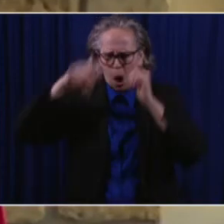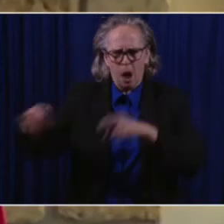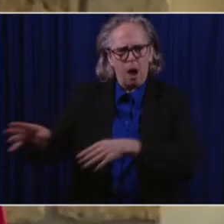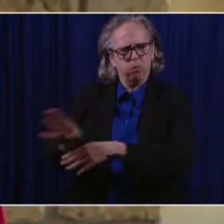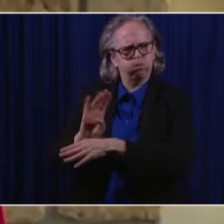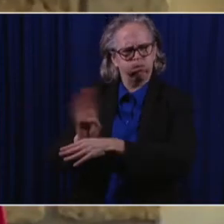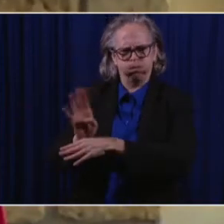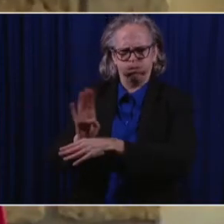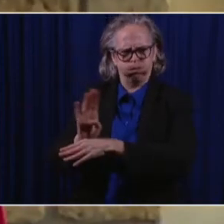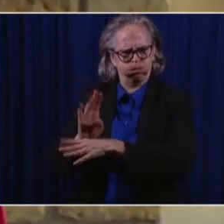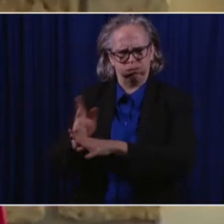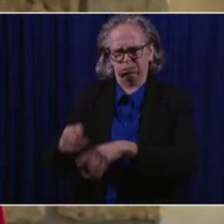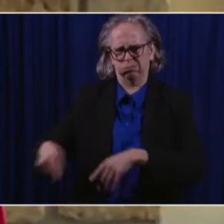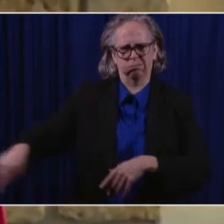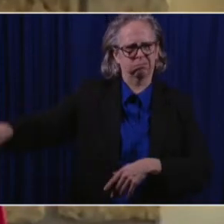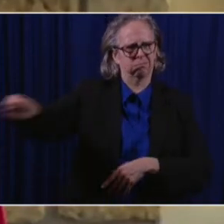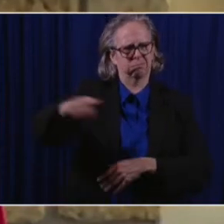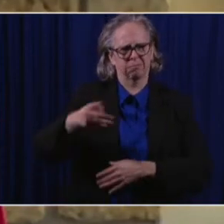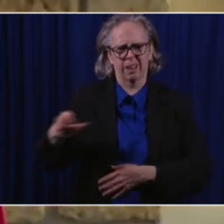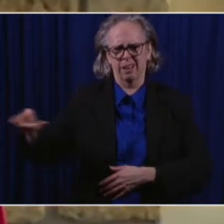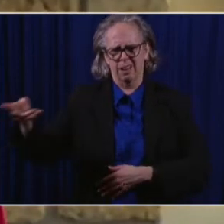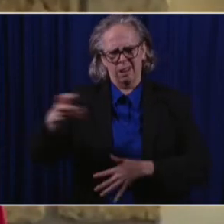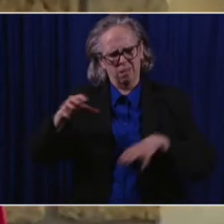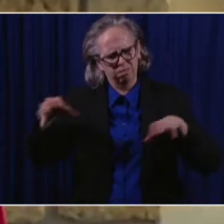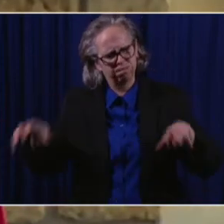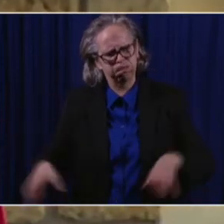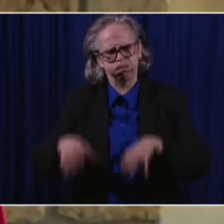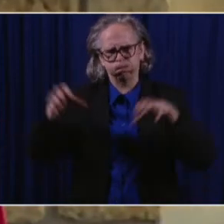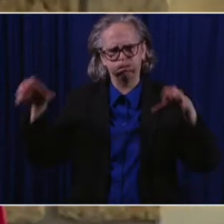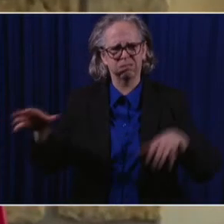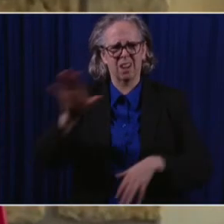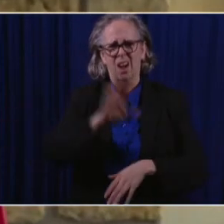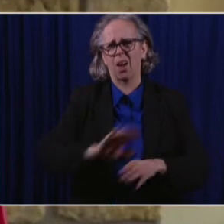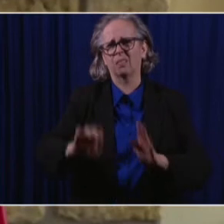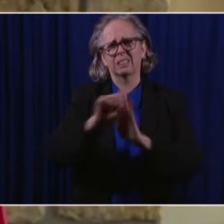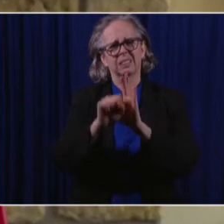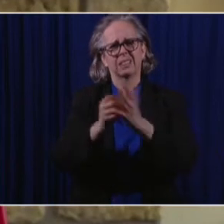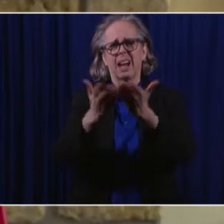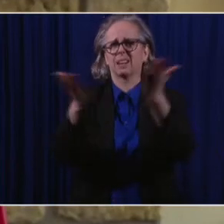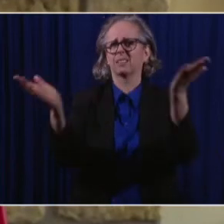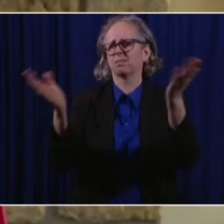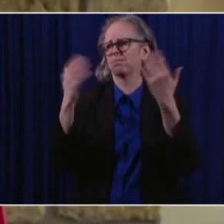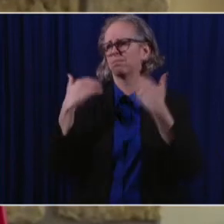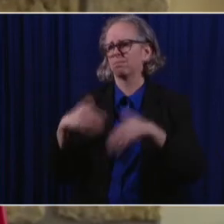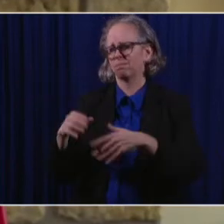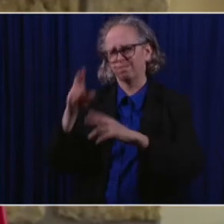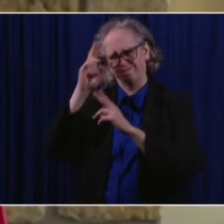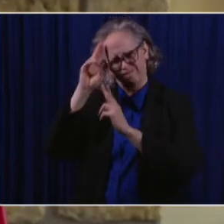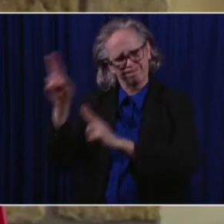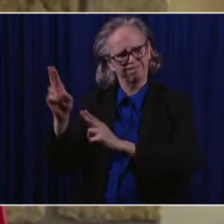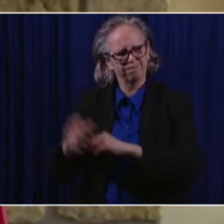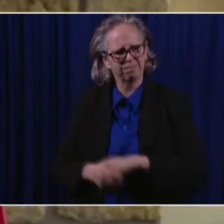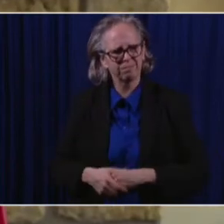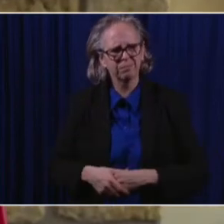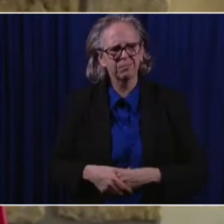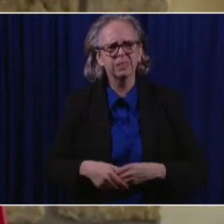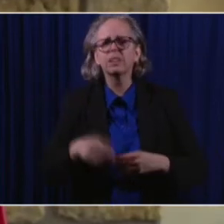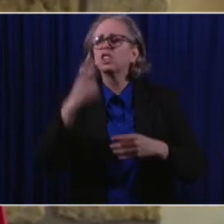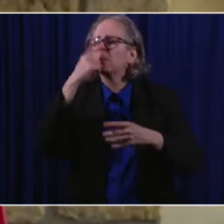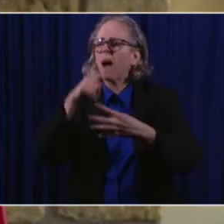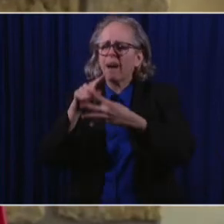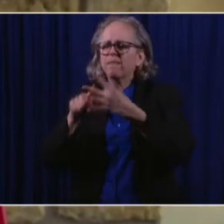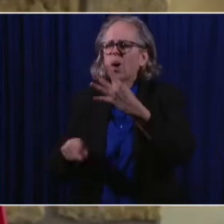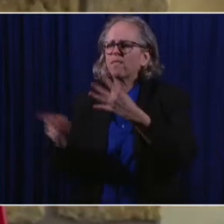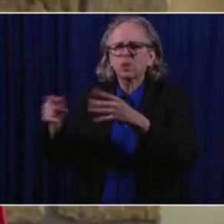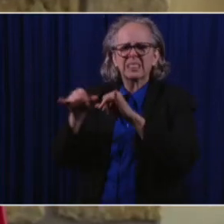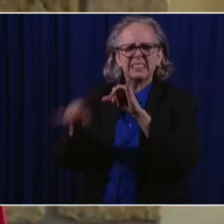and it's throughout the state of Ohio. Eric, let's keep all four on for a moment, and let me ask any